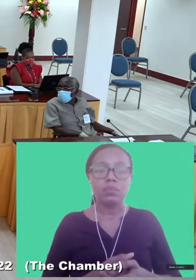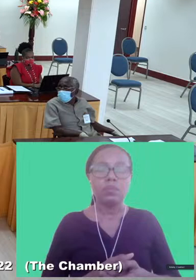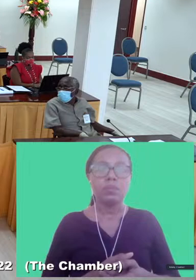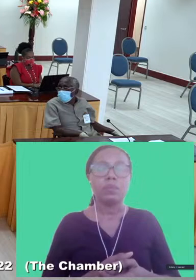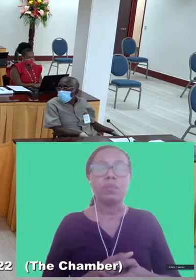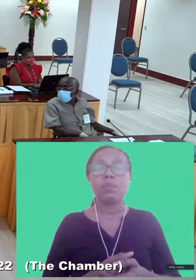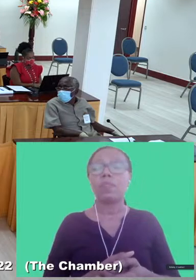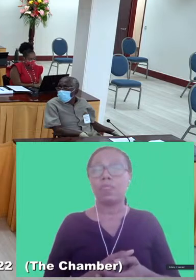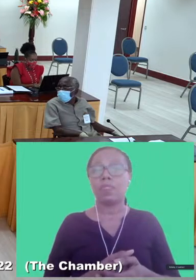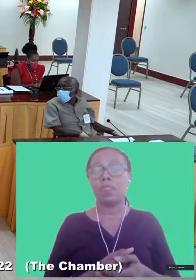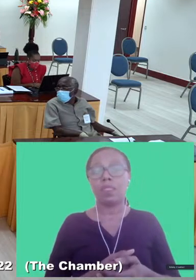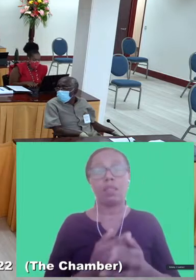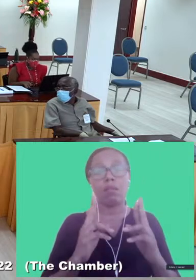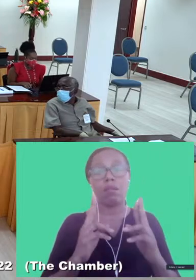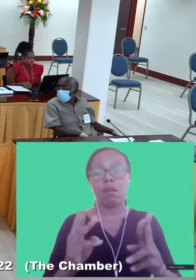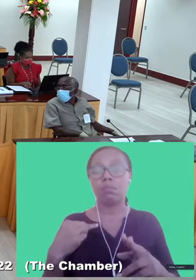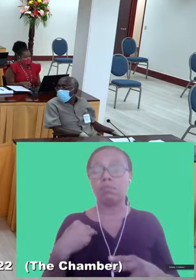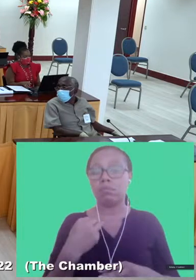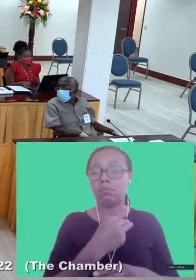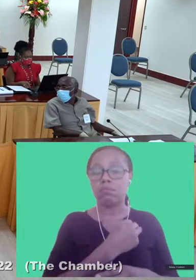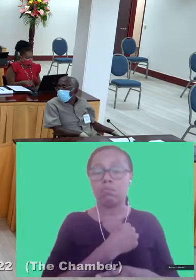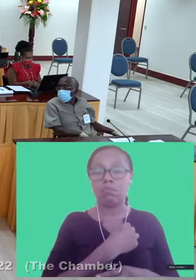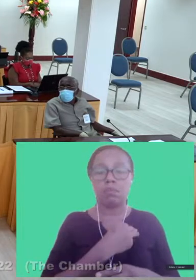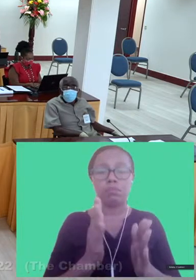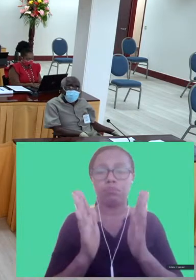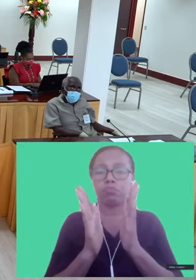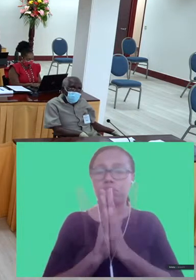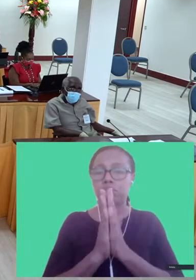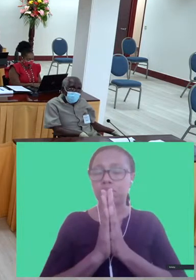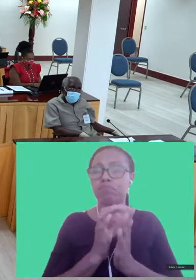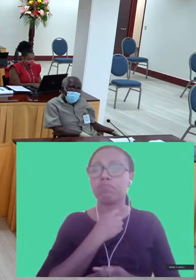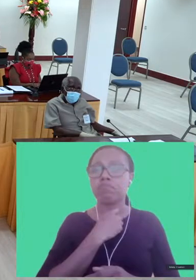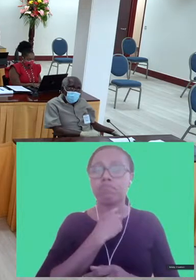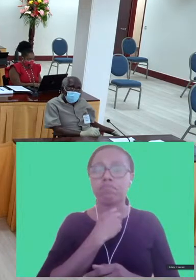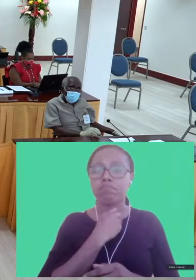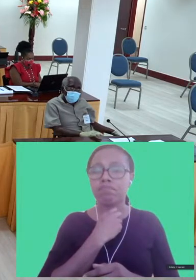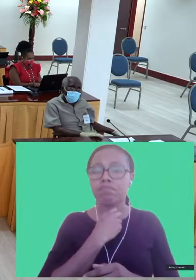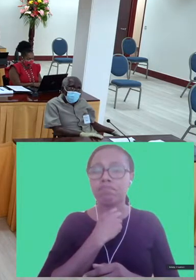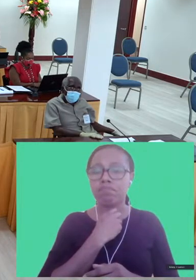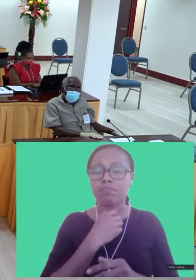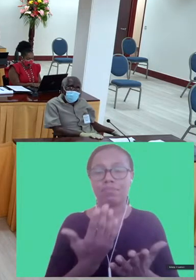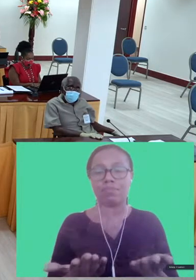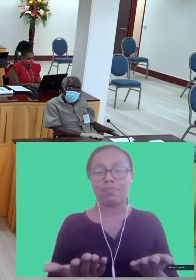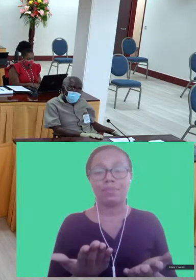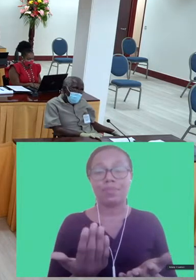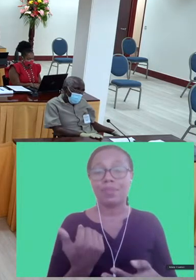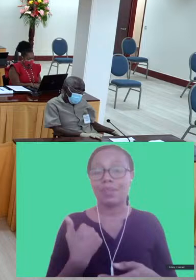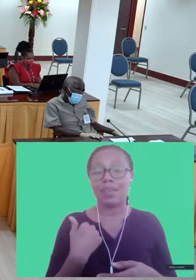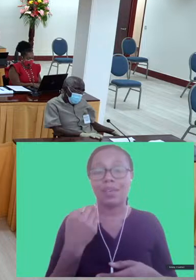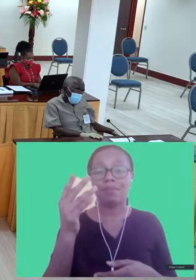I have 7 months, as you know, honourable member, with my feet under this desk.